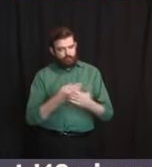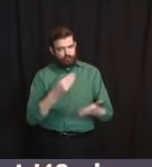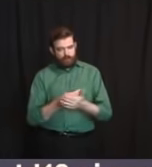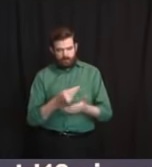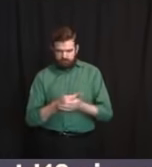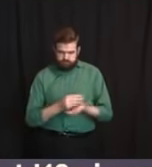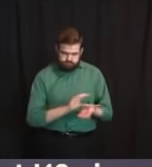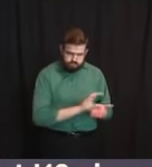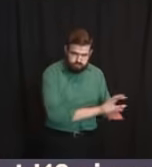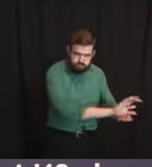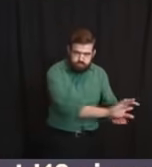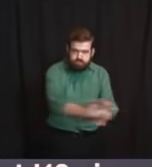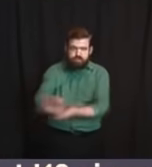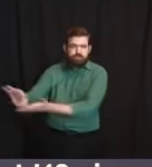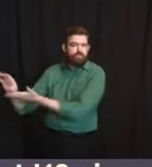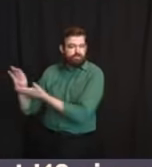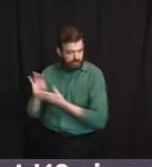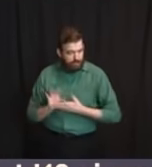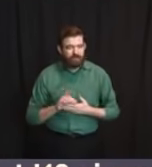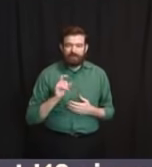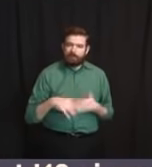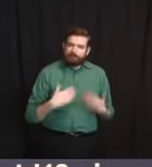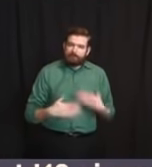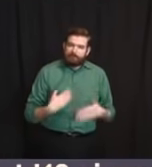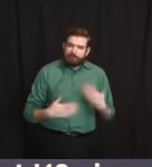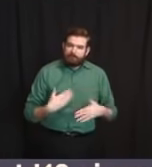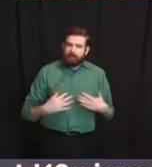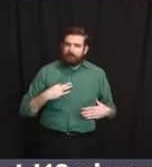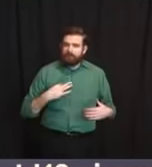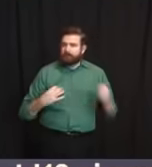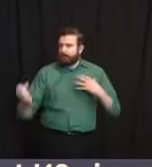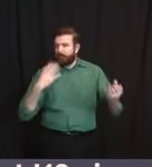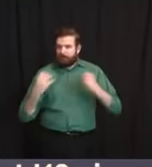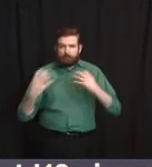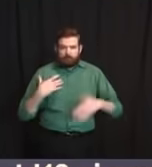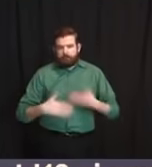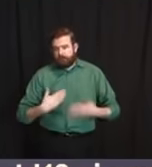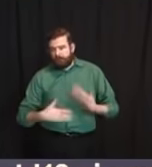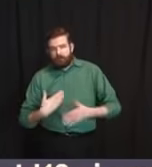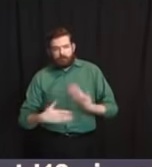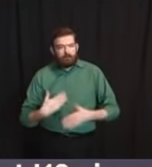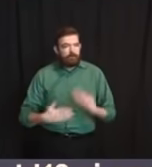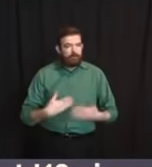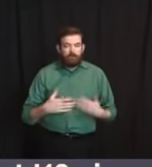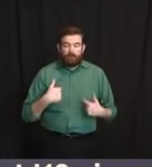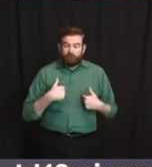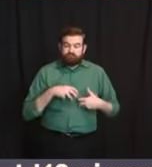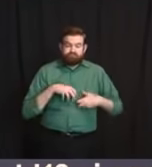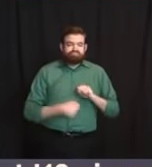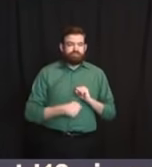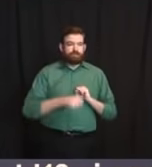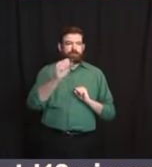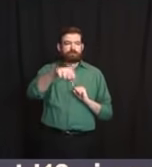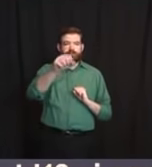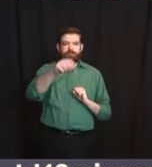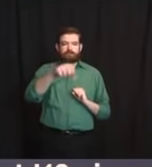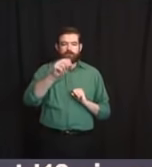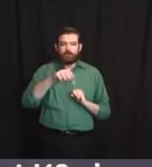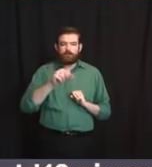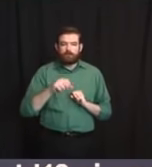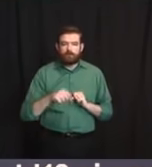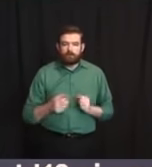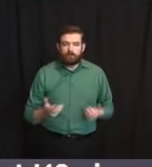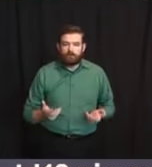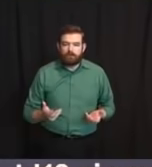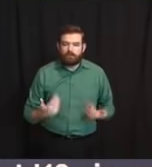We are chopping through this. Our folks are chopping through this, and my heart breaks. I don't know what else to say other than I'm completely